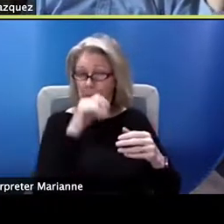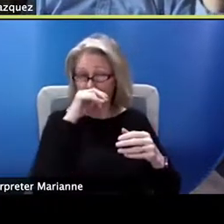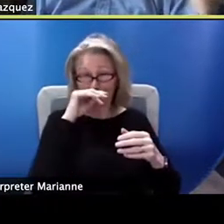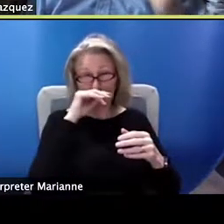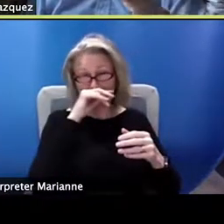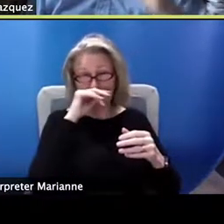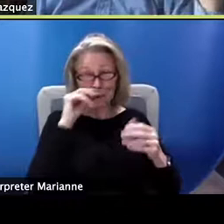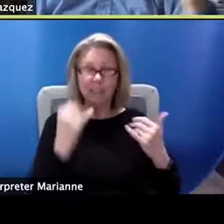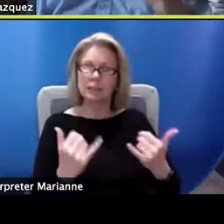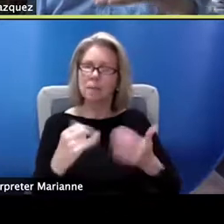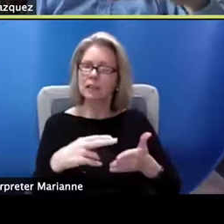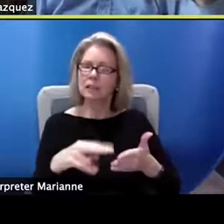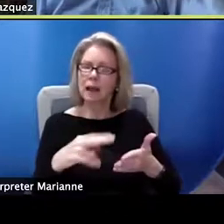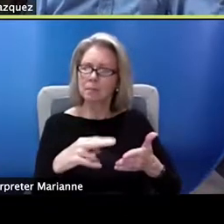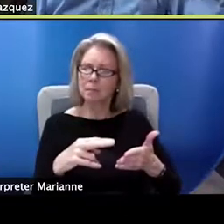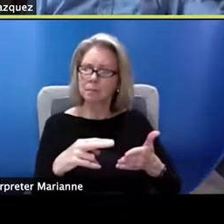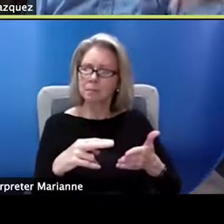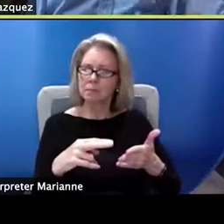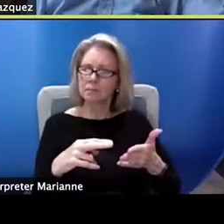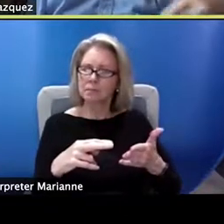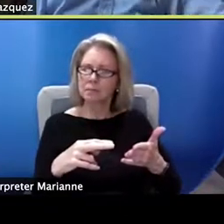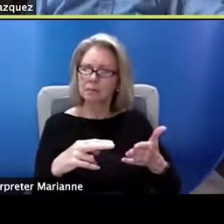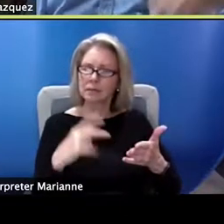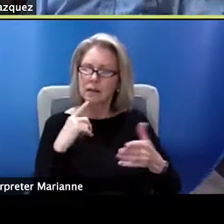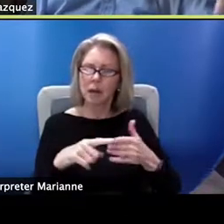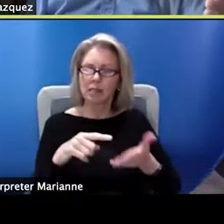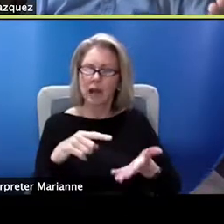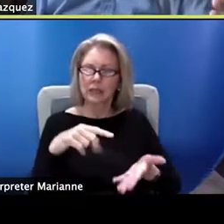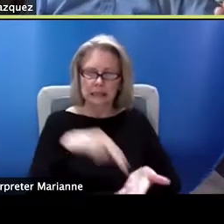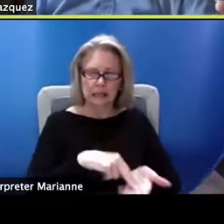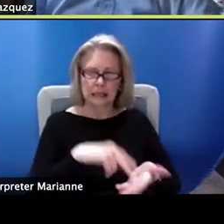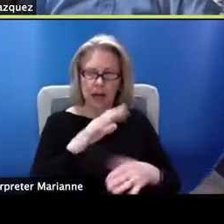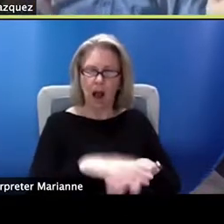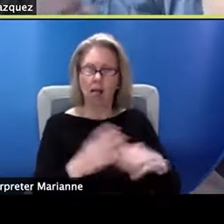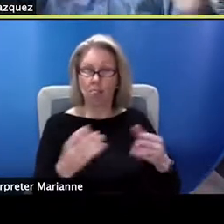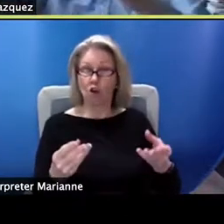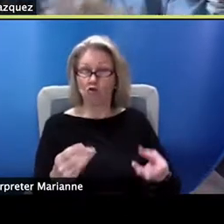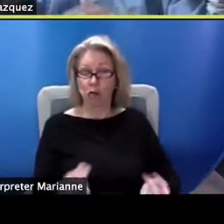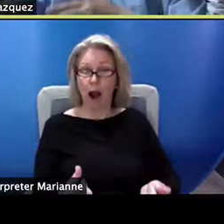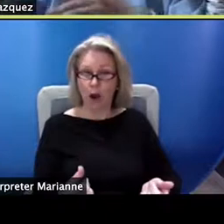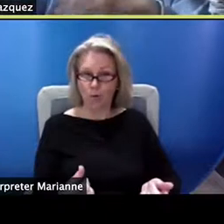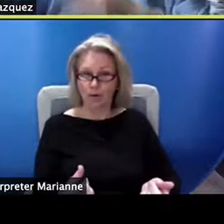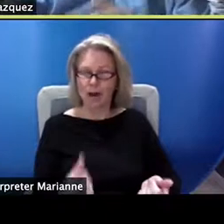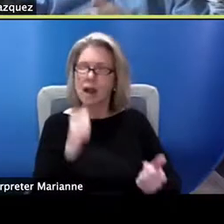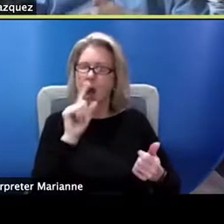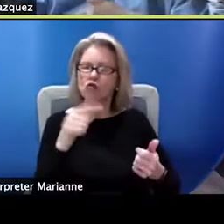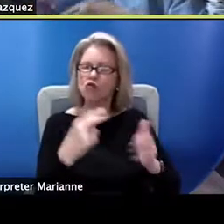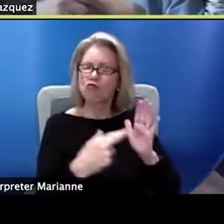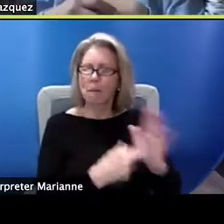contemporary dance tends to be the forgetting of the standing on the ground. And it just becomes a representation of